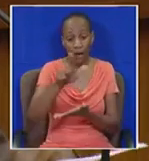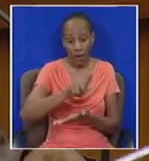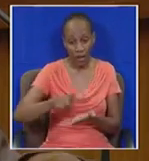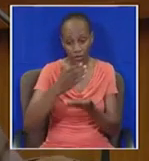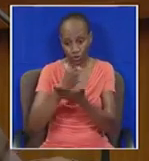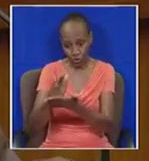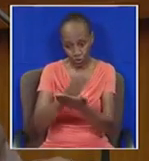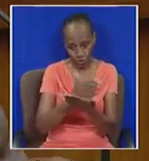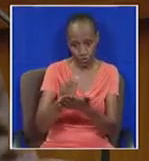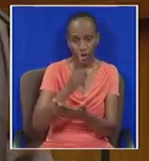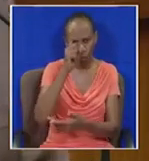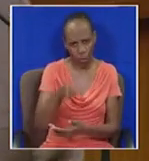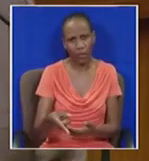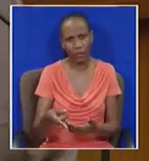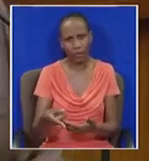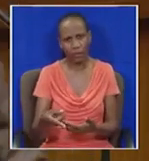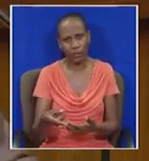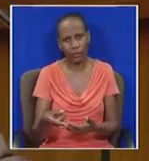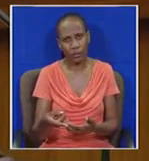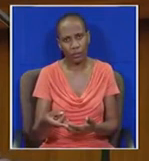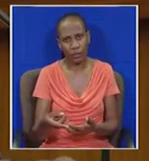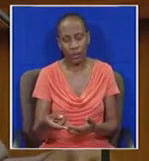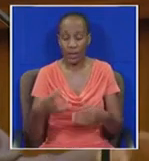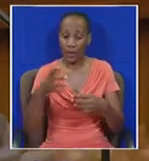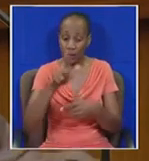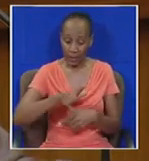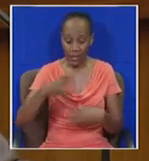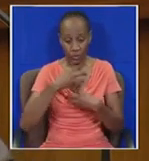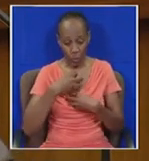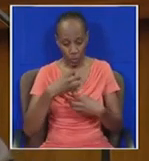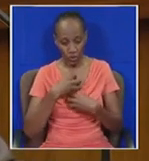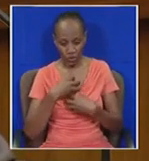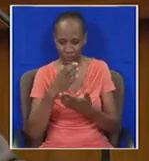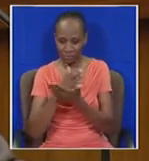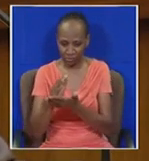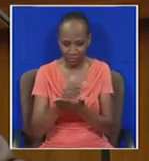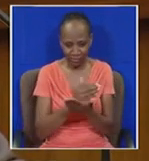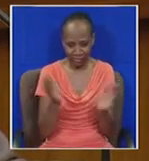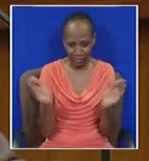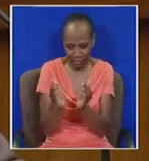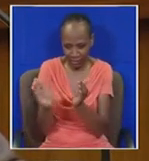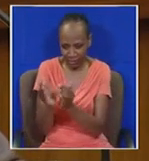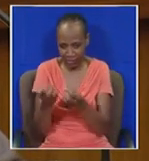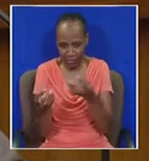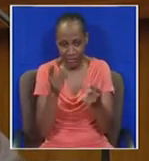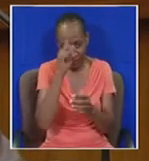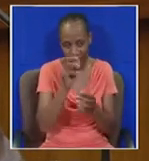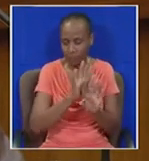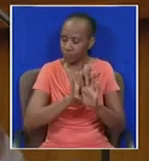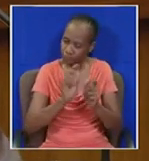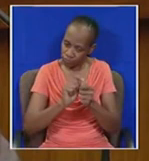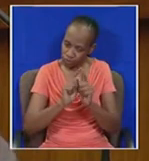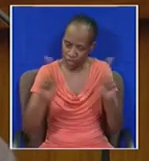who work it. Restrictions of land ownership on a real share basis shall be ended. All land shall